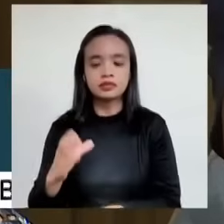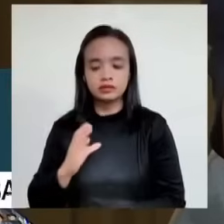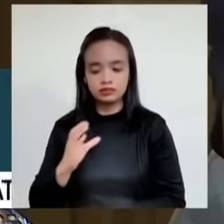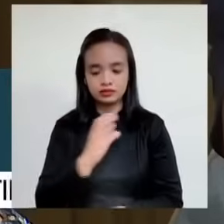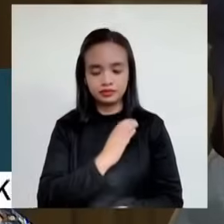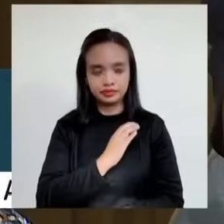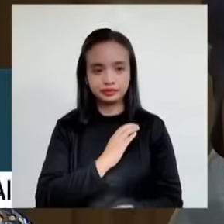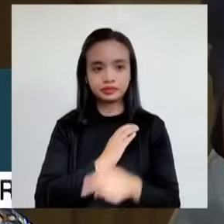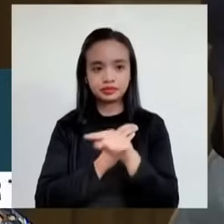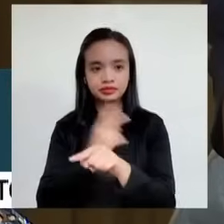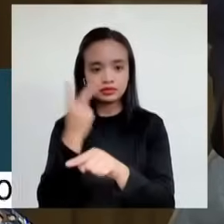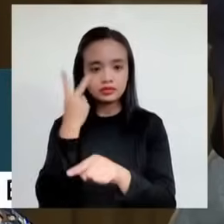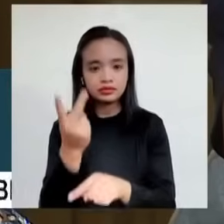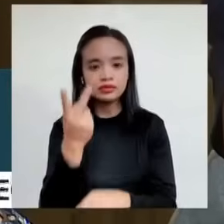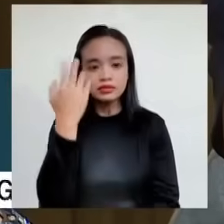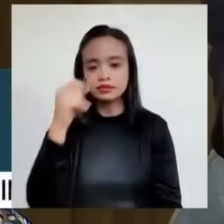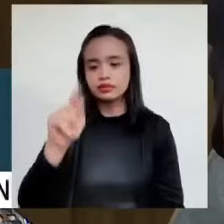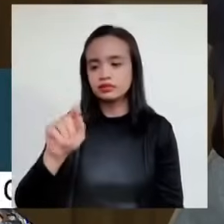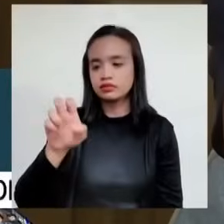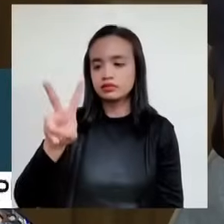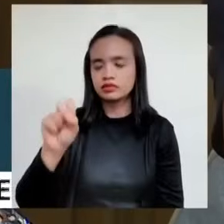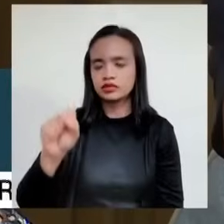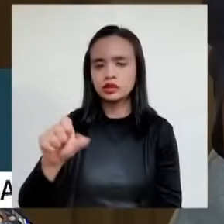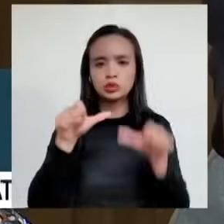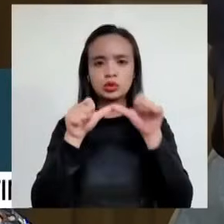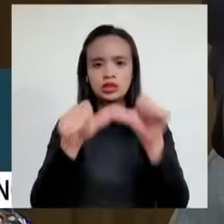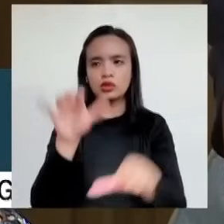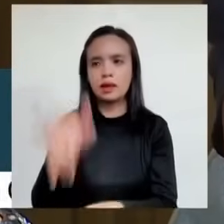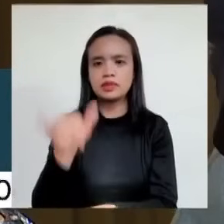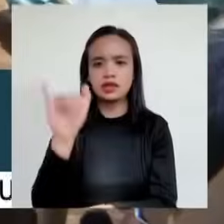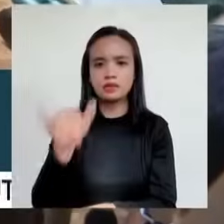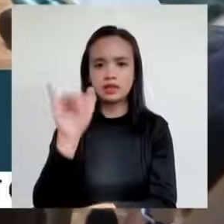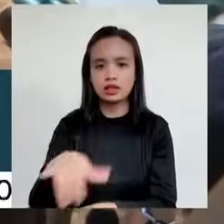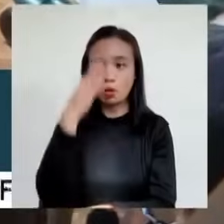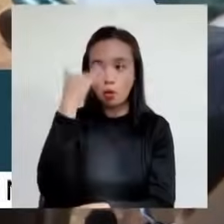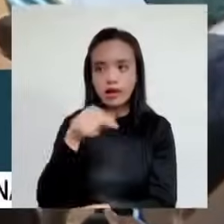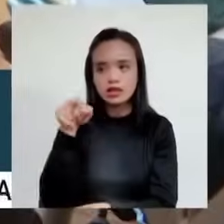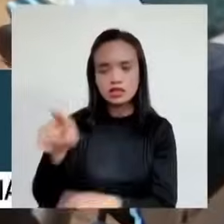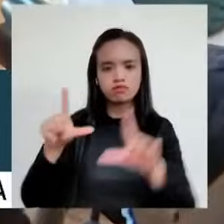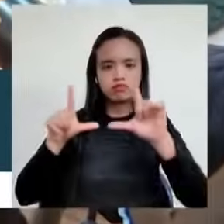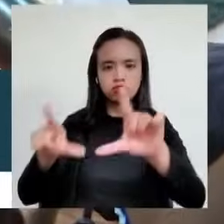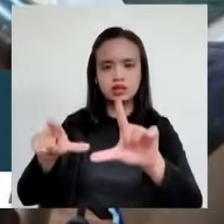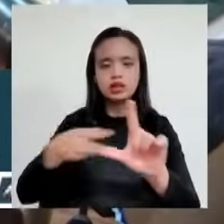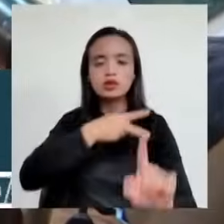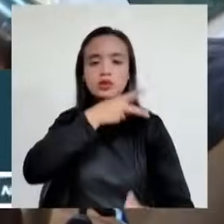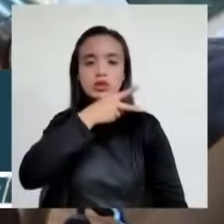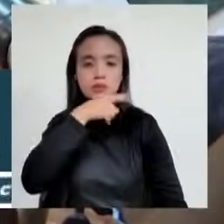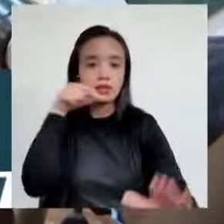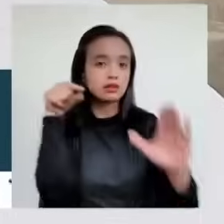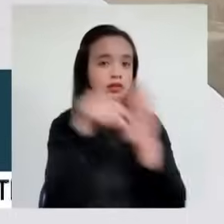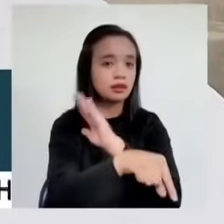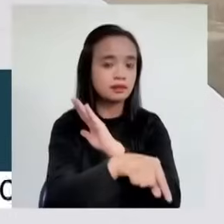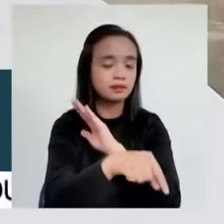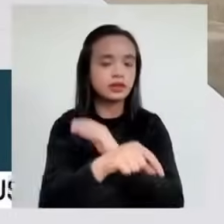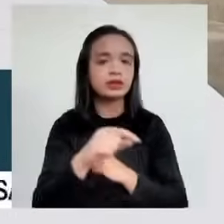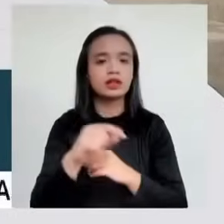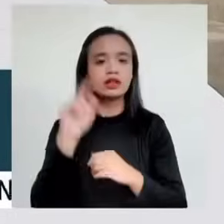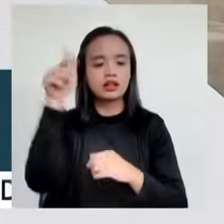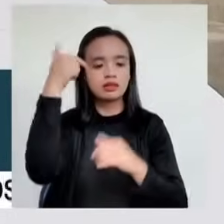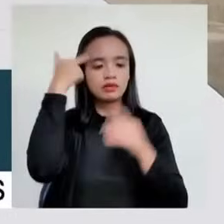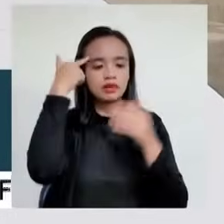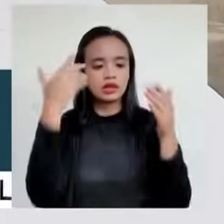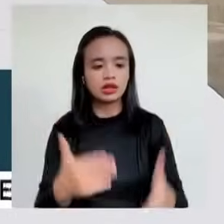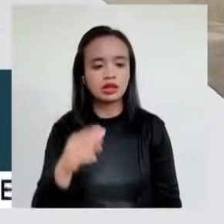citing Teves's continued absence after he was tagged as the mastermind in the murder of Negros Oriental Governor Roel De Gamo.